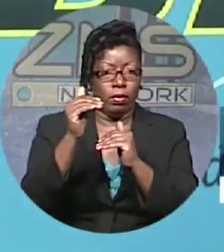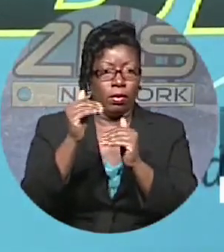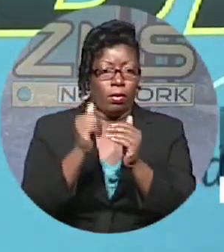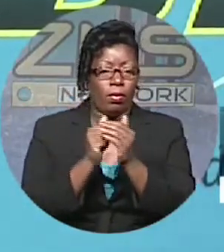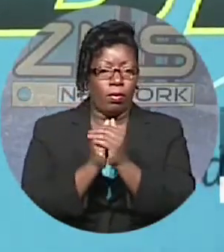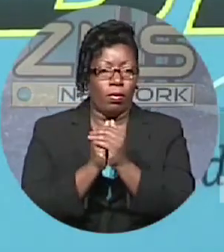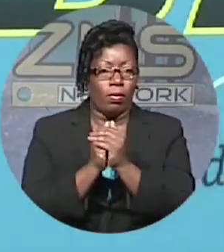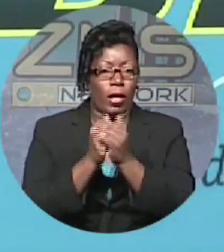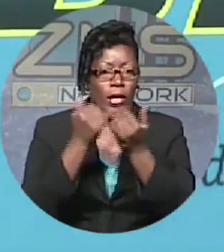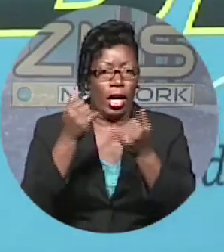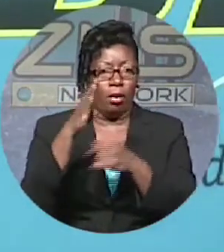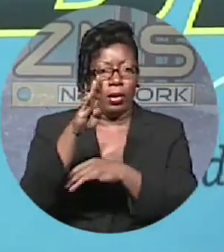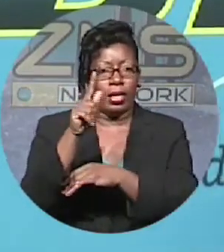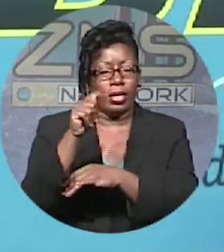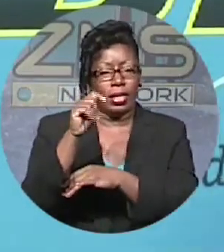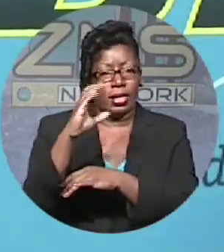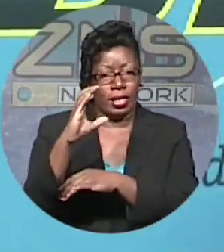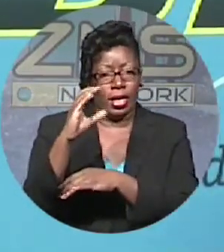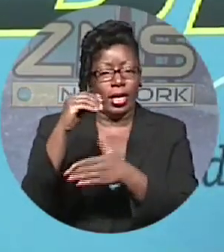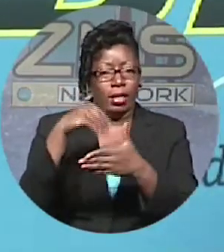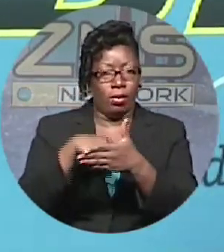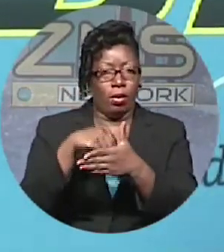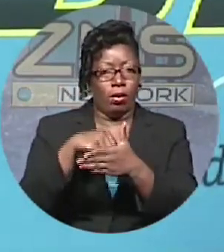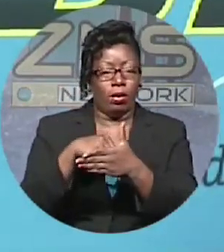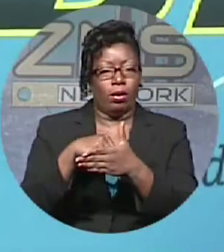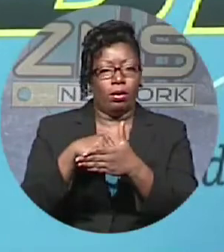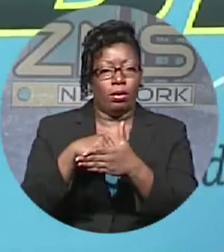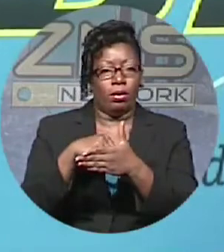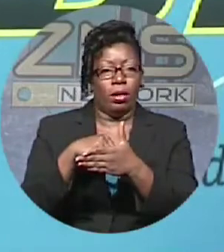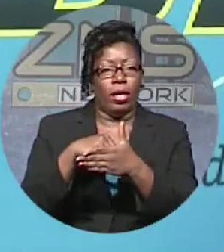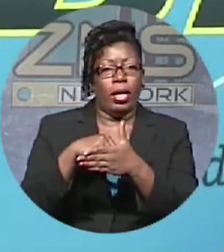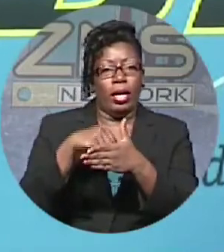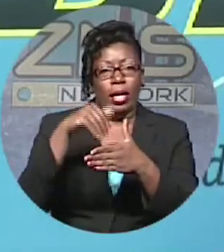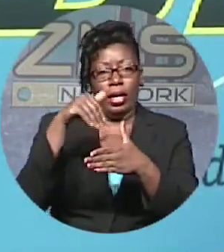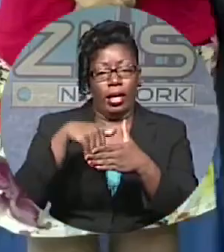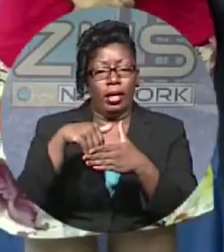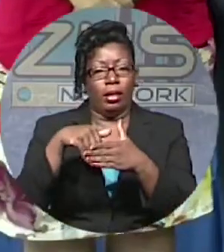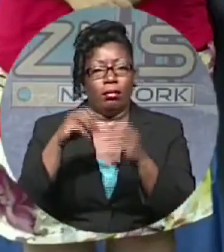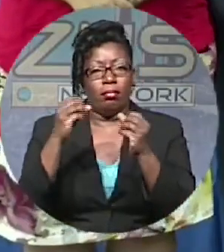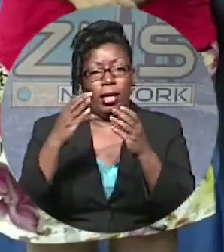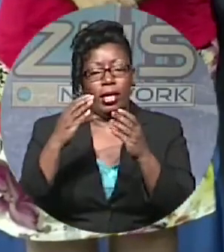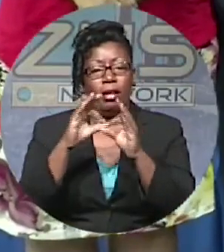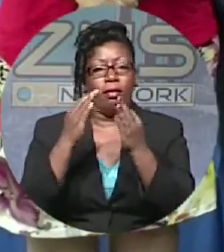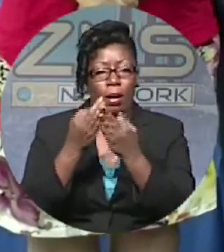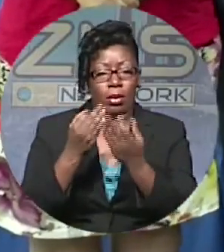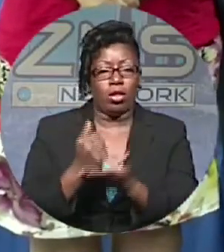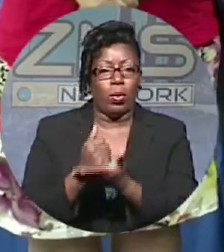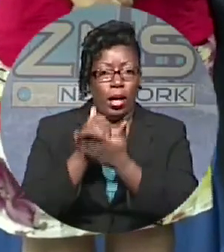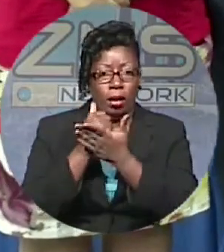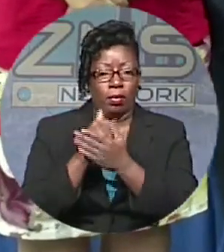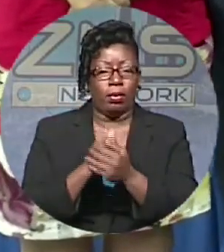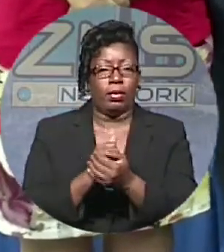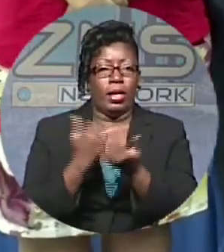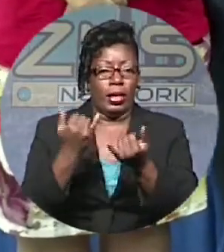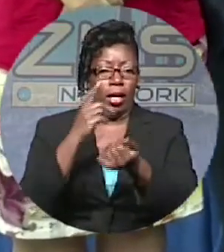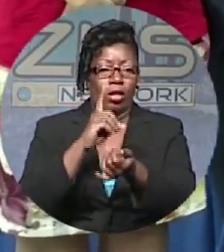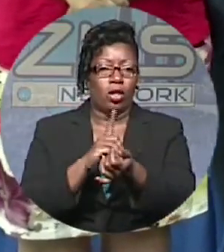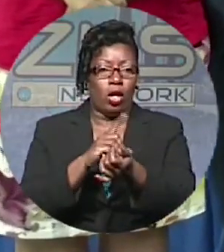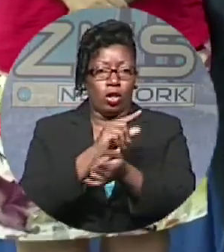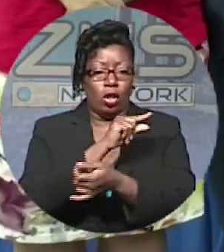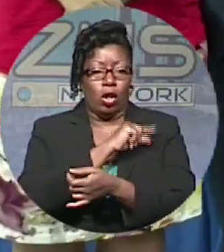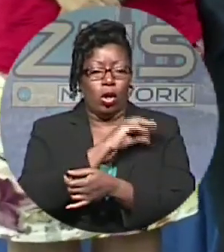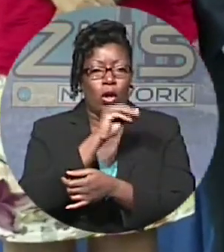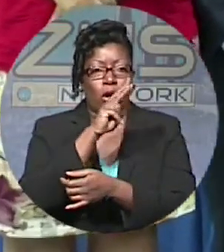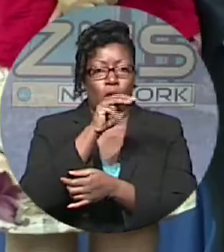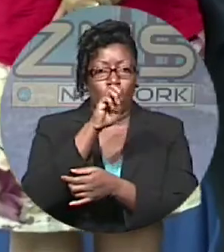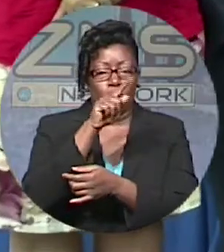employer in the Bahamas, BTC is involved in the welfare of many families. Health Minister Dr. Perry Gomez is proud of the initiative